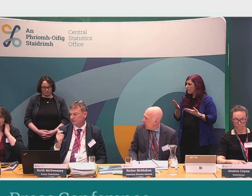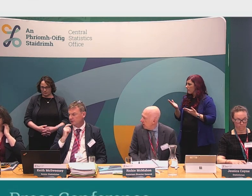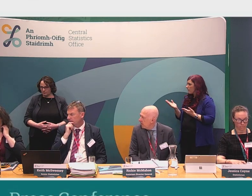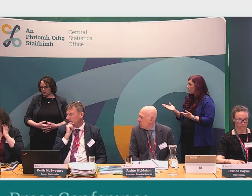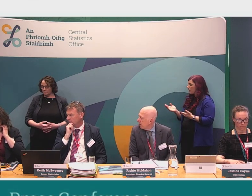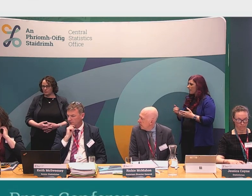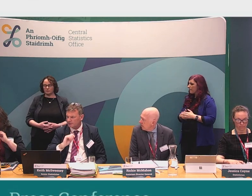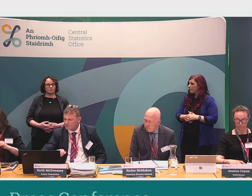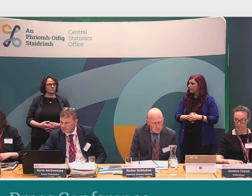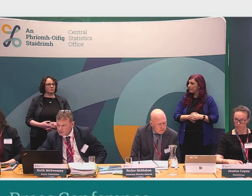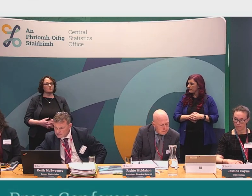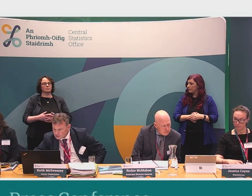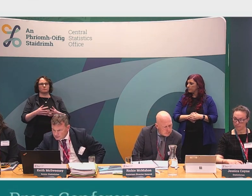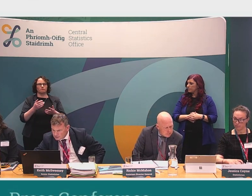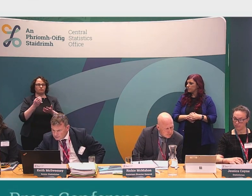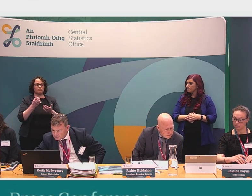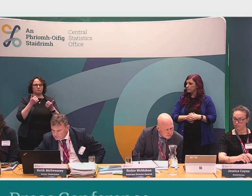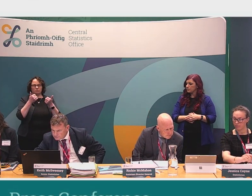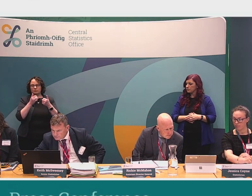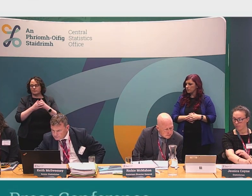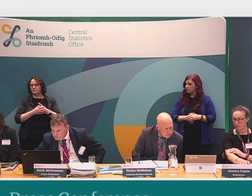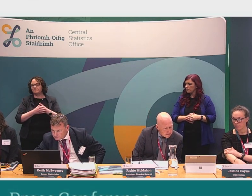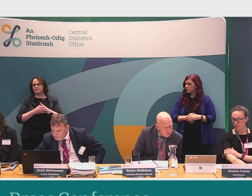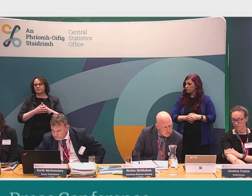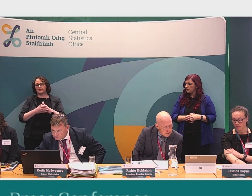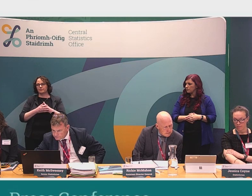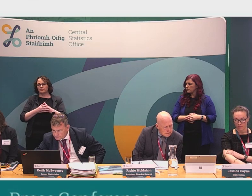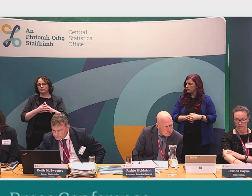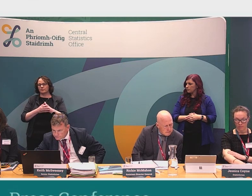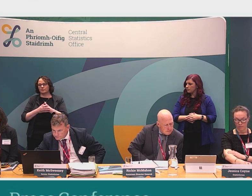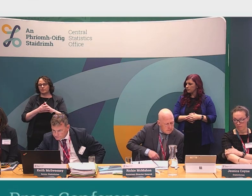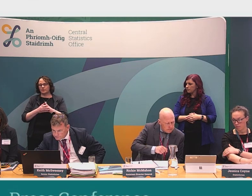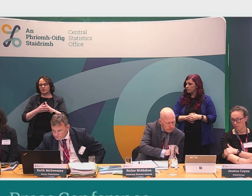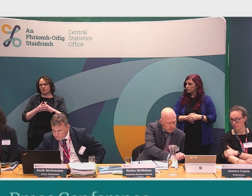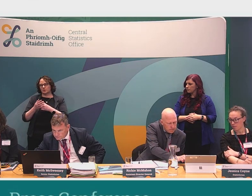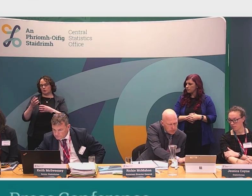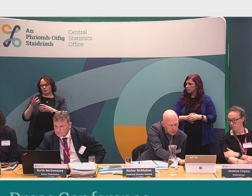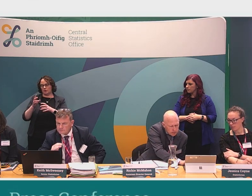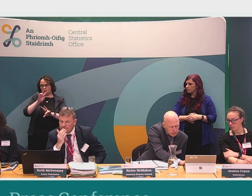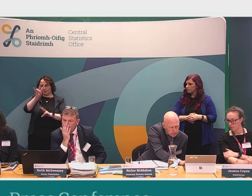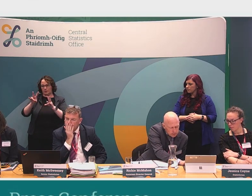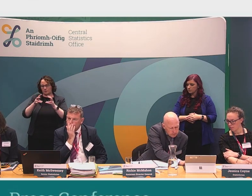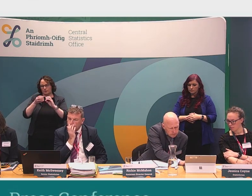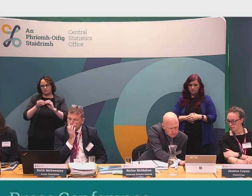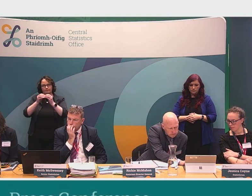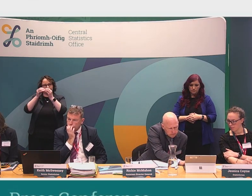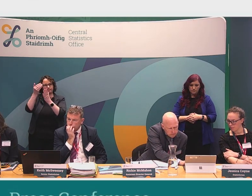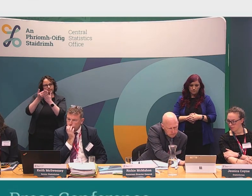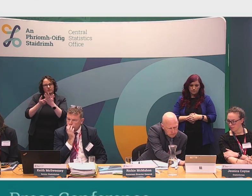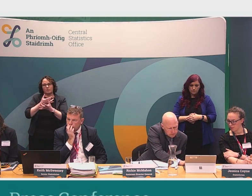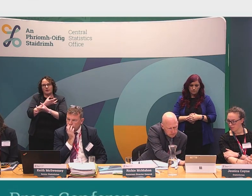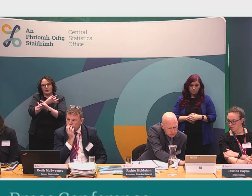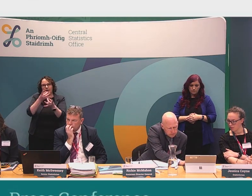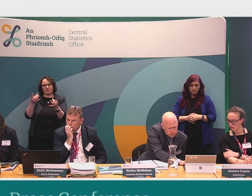to Helen. Yeah, exactly. So look, in terms of the questions that we've designed and questions that we asked within the survey, we're